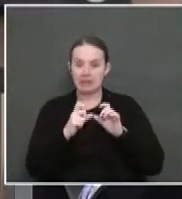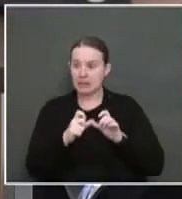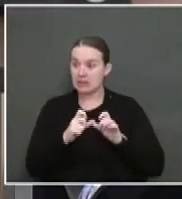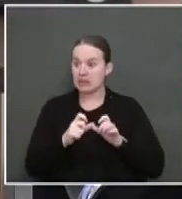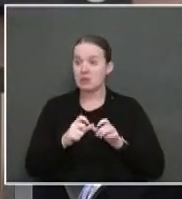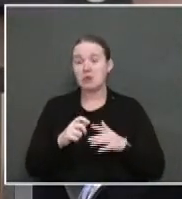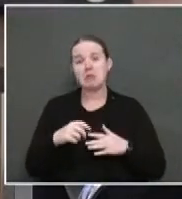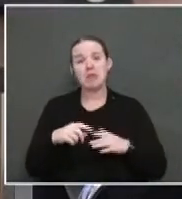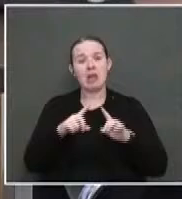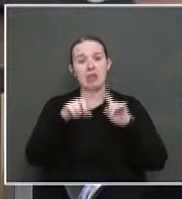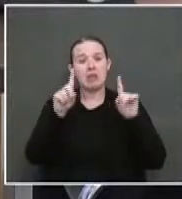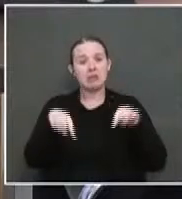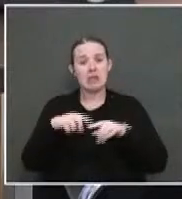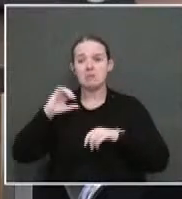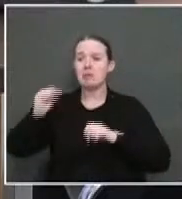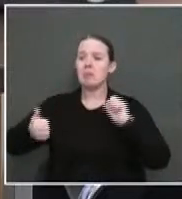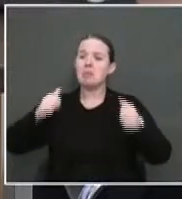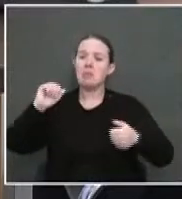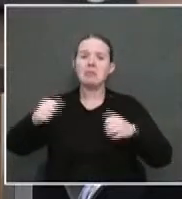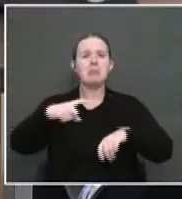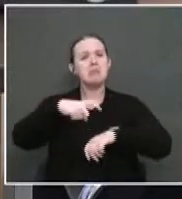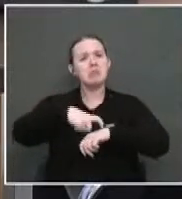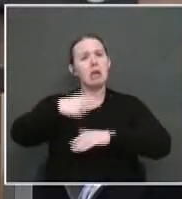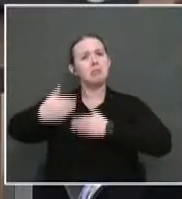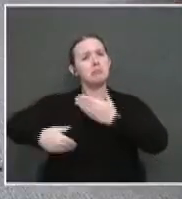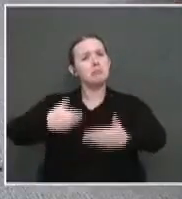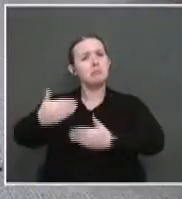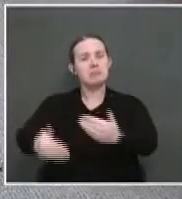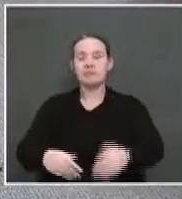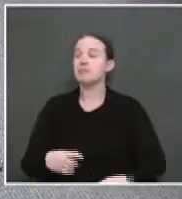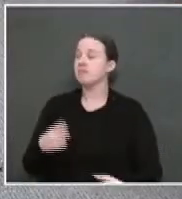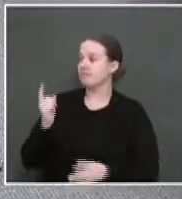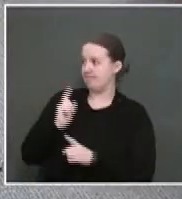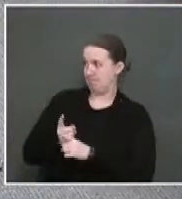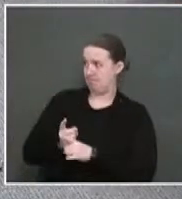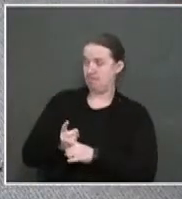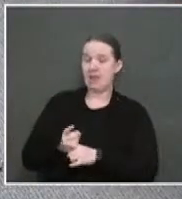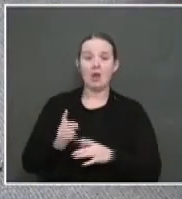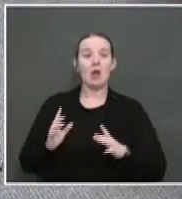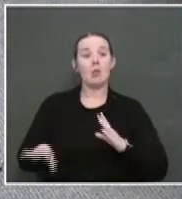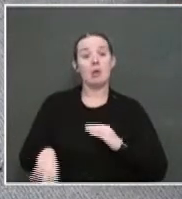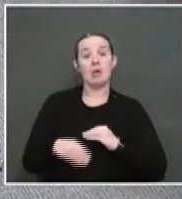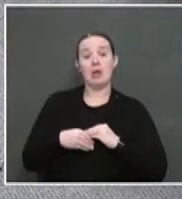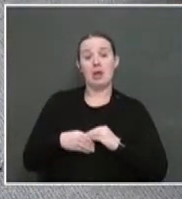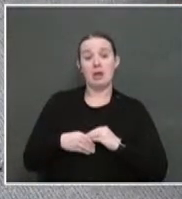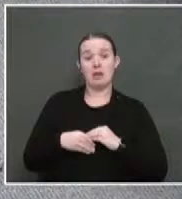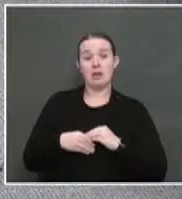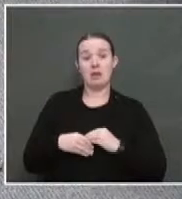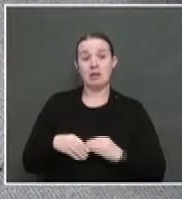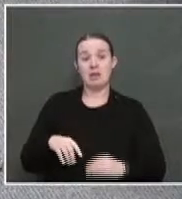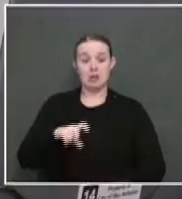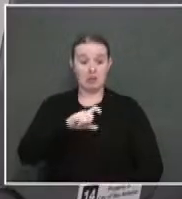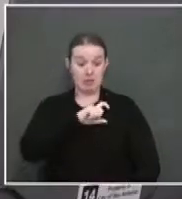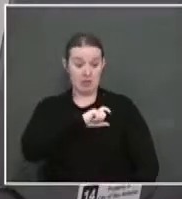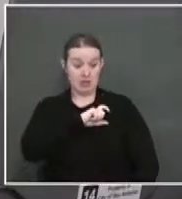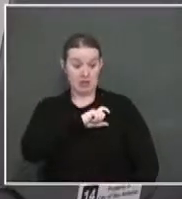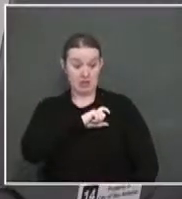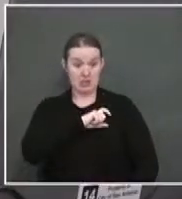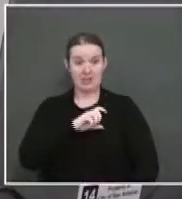the signs over time. Correct. And also, Councilman, I wanted to add, in addition to